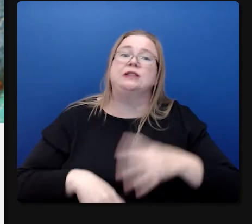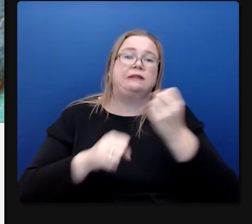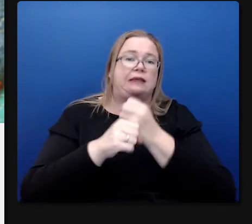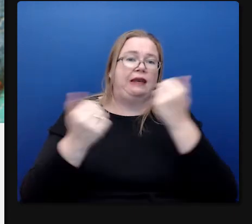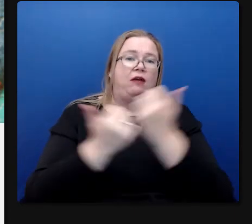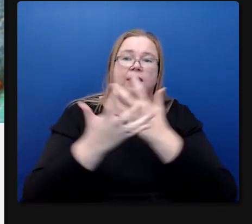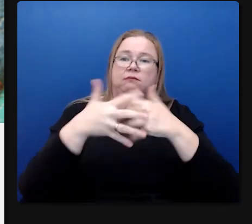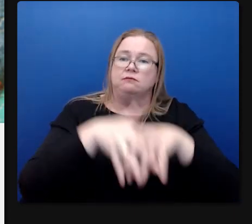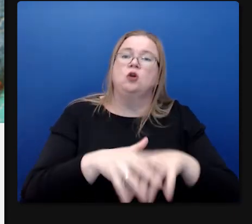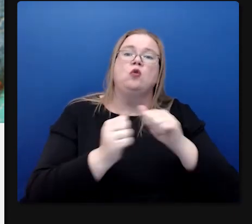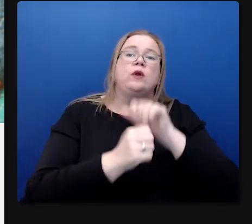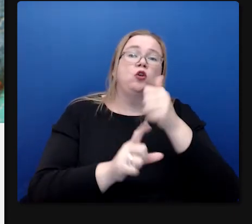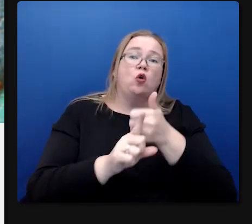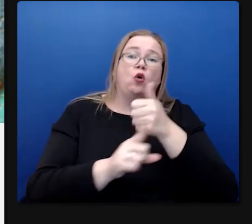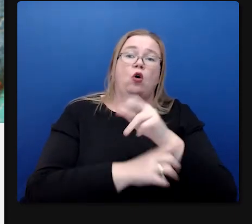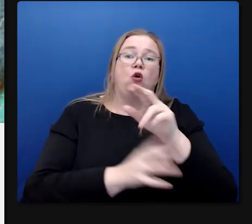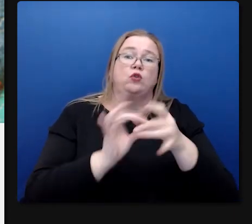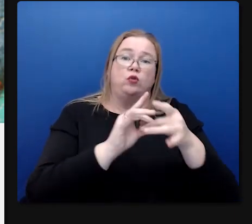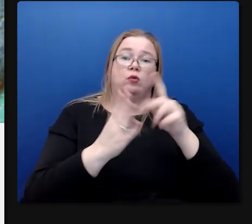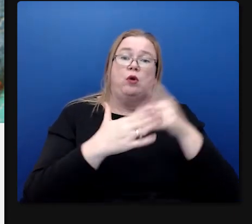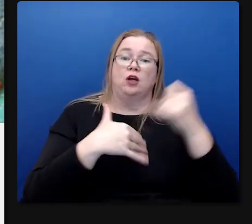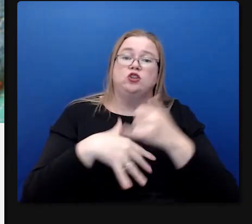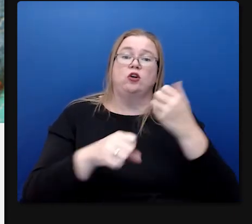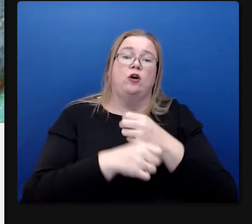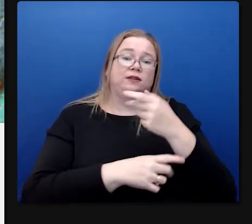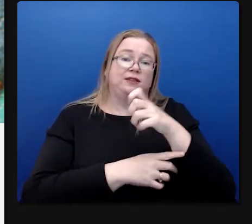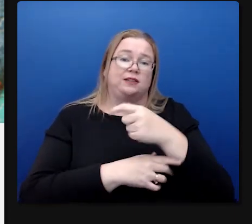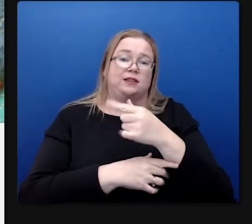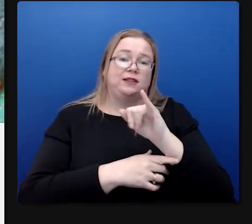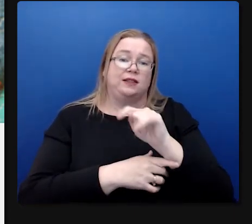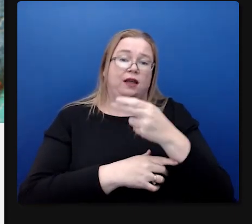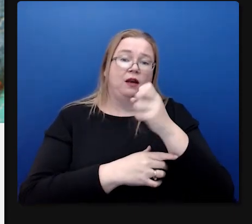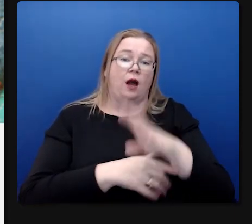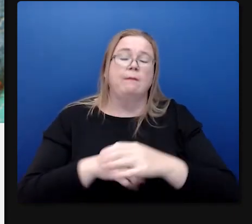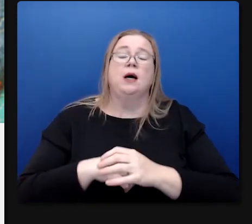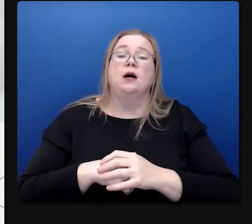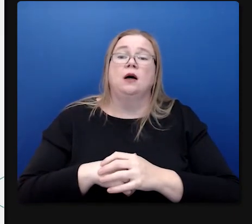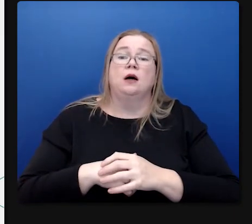can get this all integrated with your own Unity project on GitHub today.